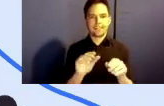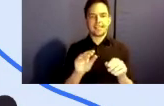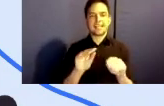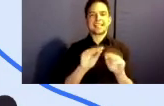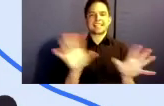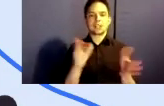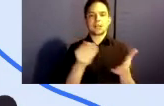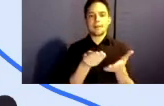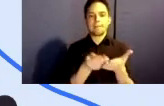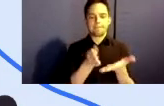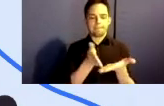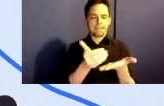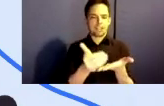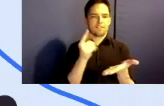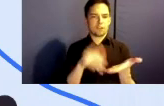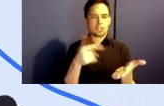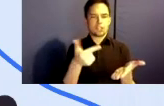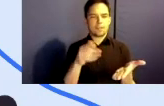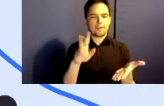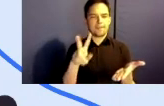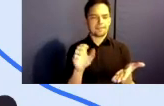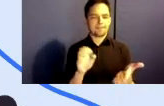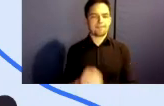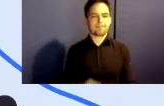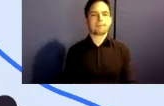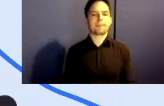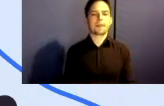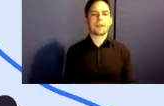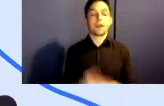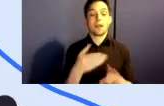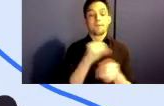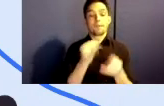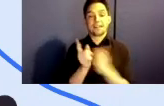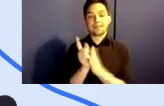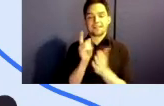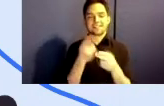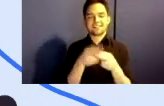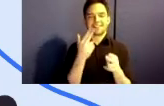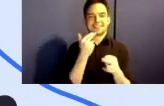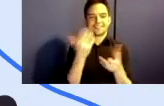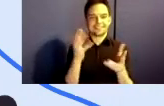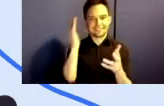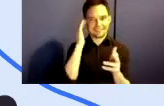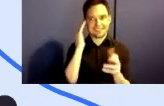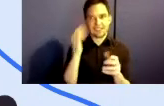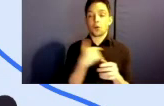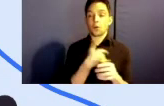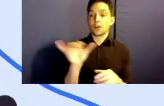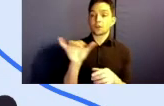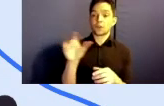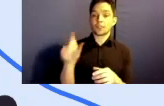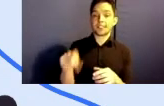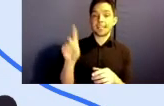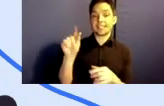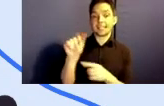for GBV. And finally, before I come to my last minute, which I note I have, is that we do need data on